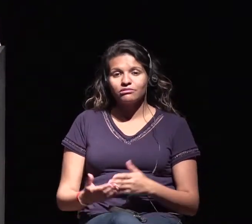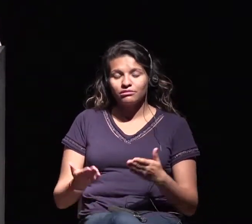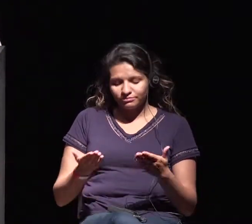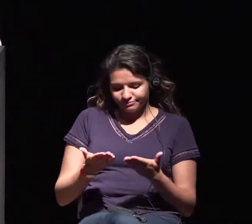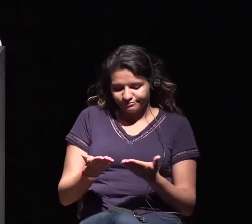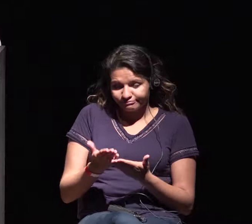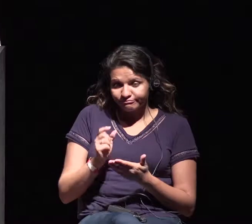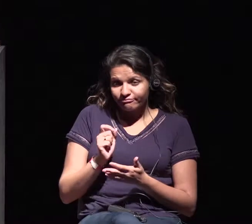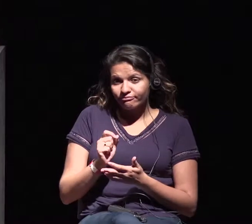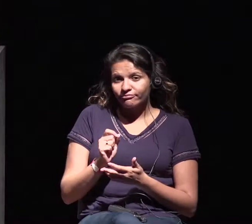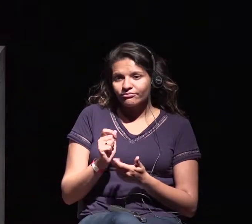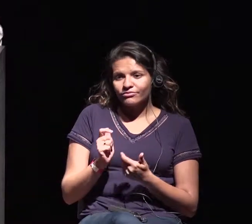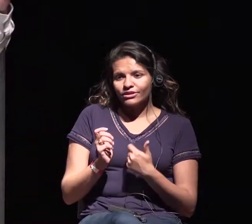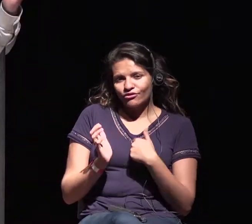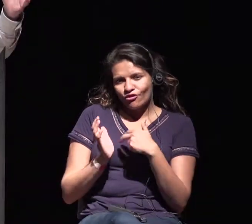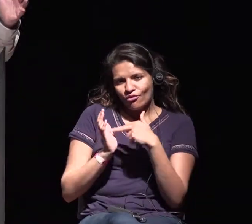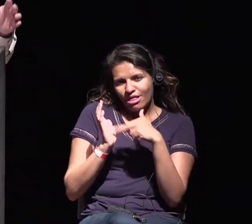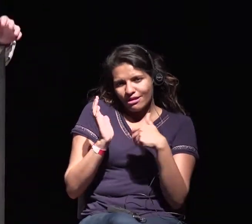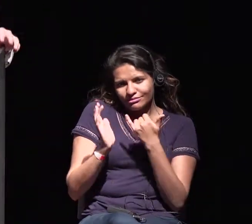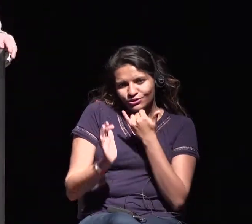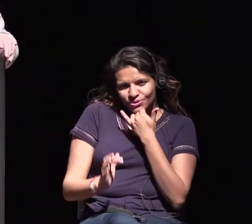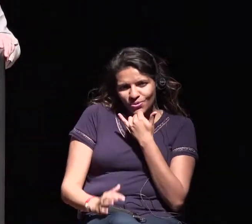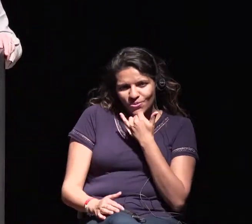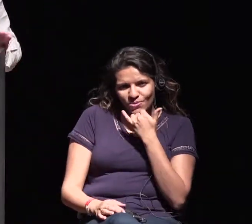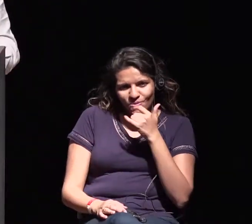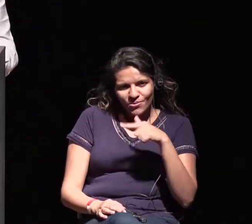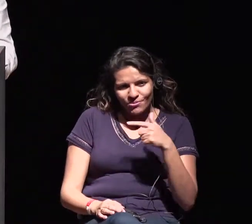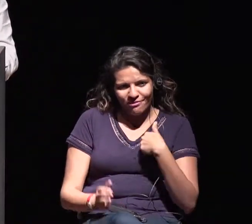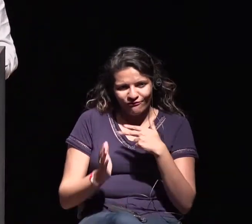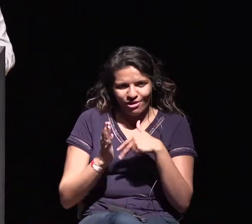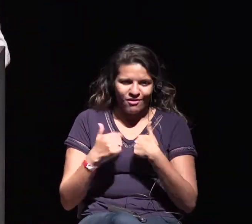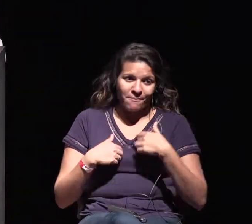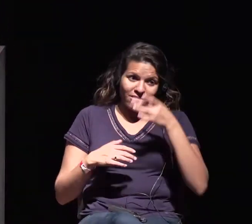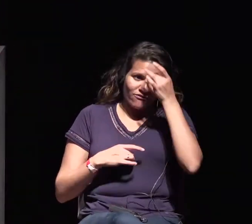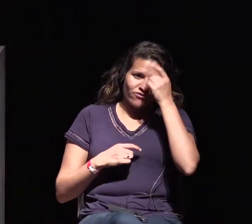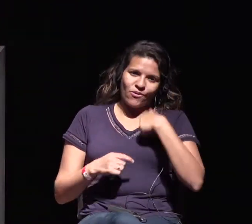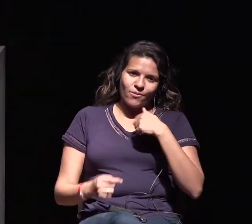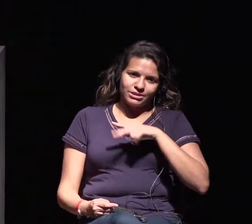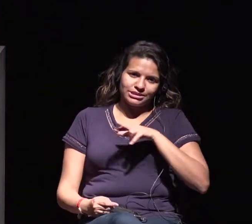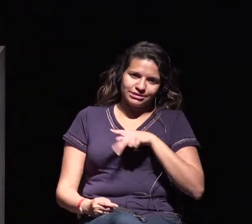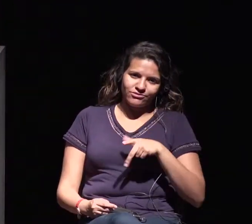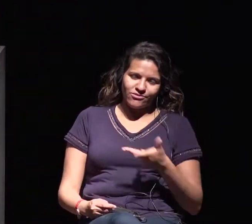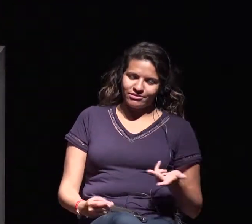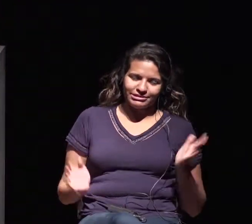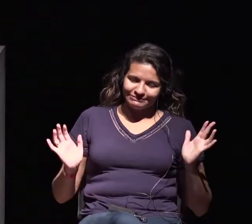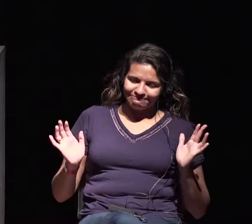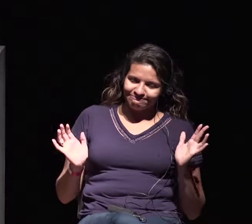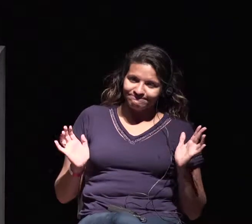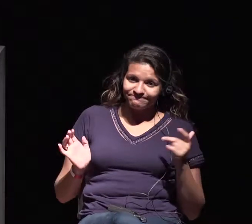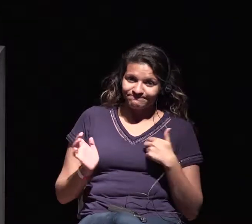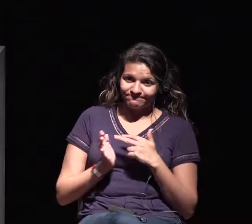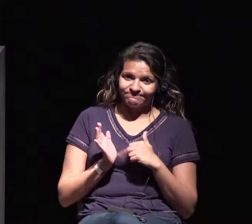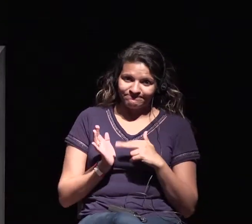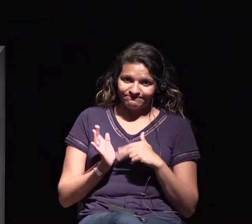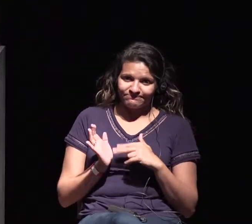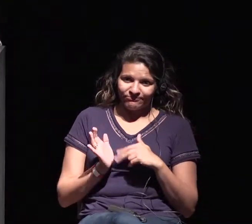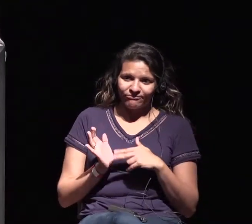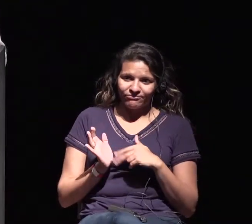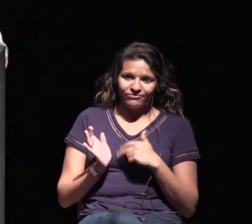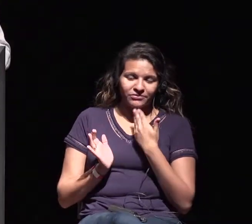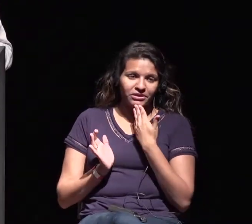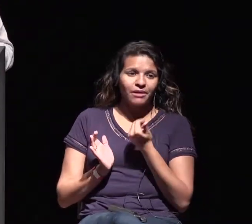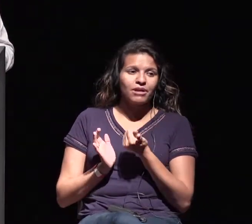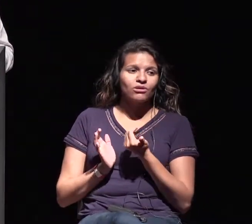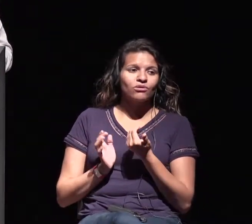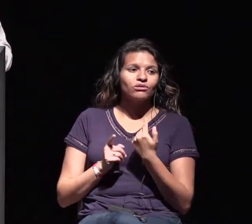sorry for you guys, it's going to be no performance on stage. But it's better for translation, I thought. So if it happened to make sense, at